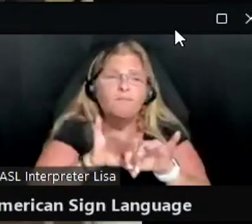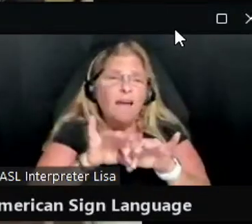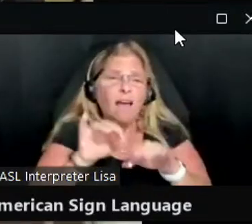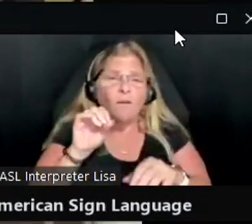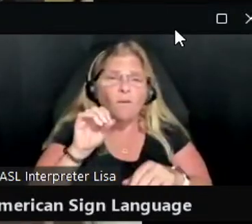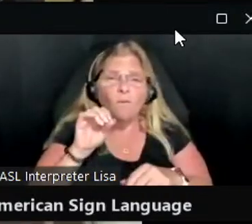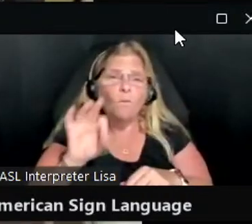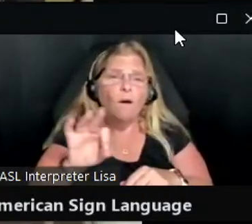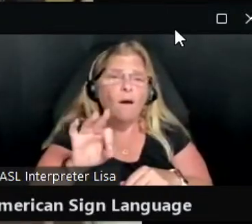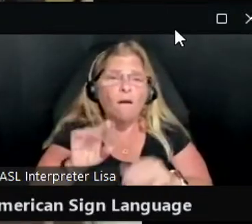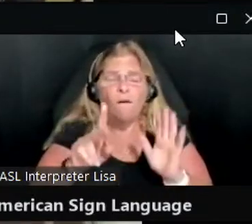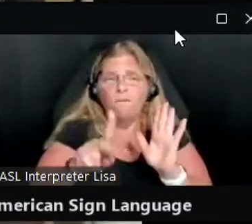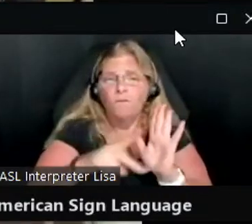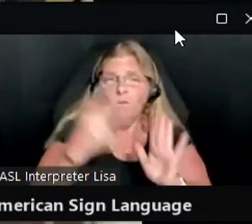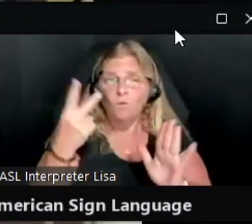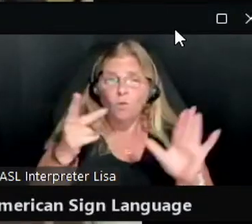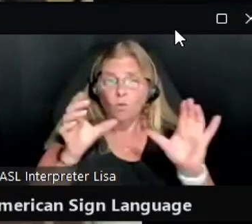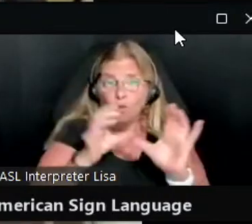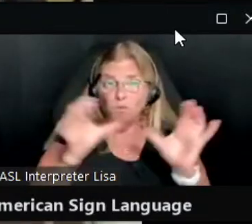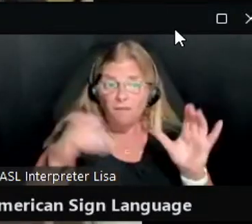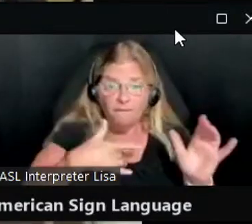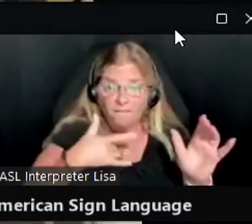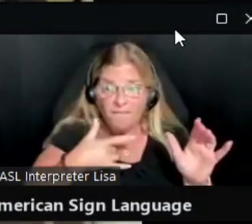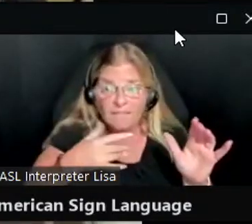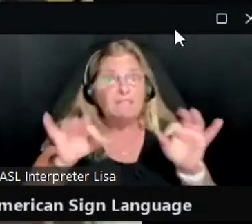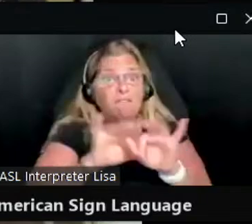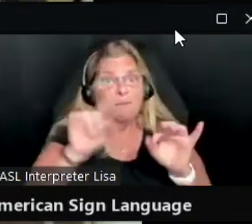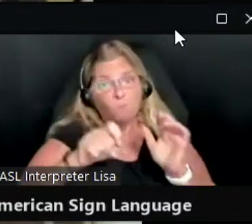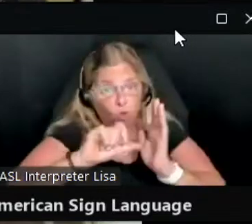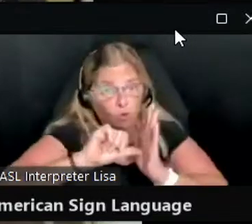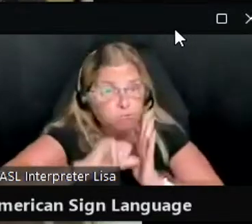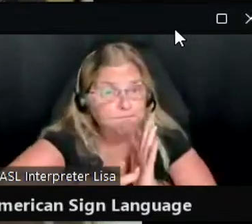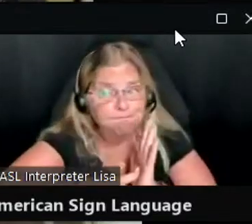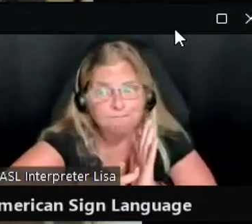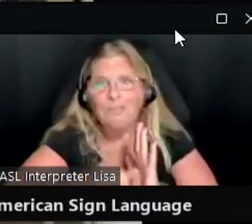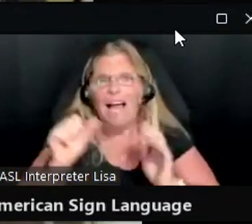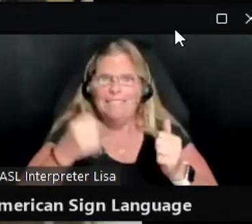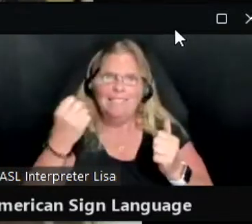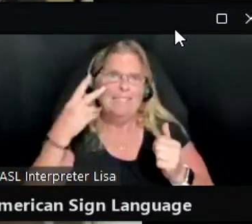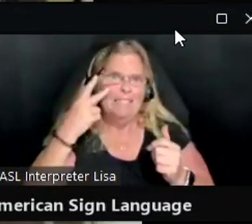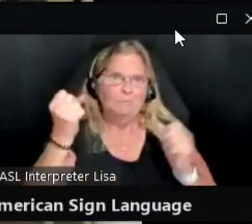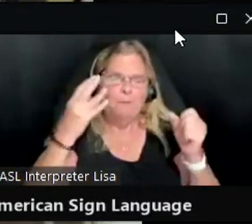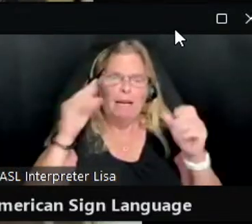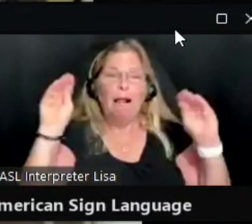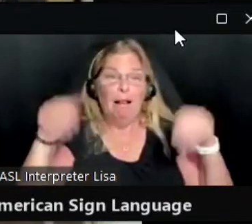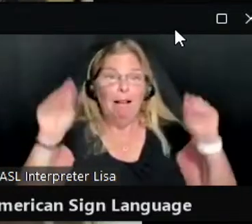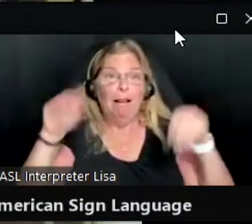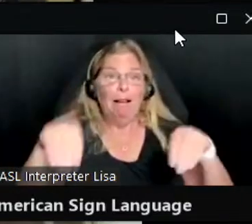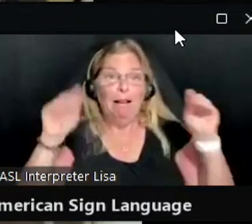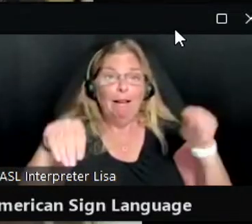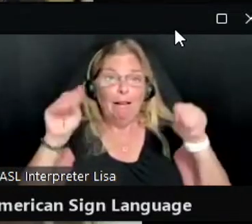if you think that that is something that's valuable, that should be emphasized. I see nodding heads. And